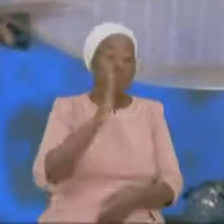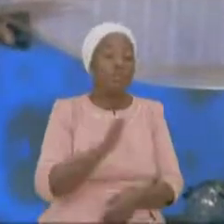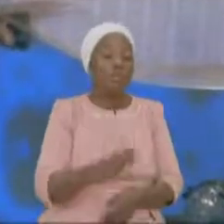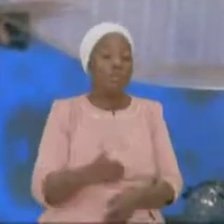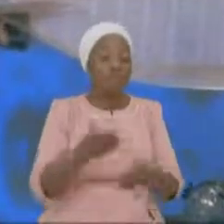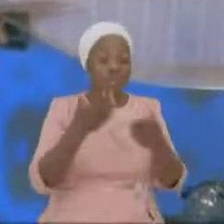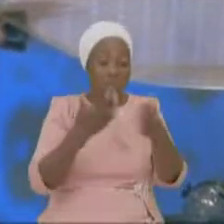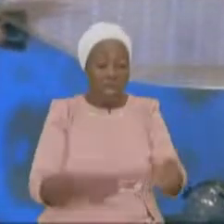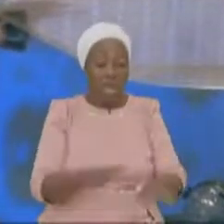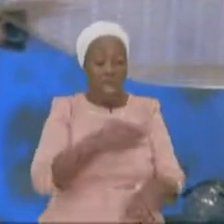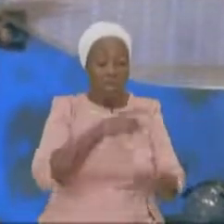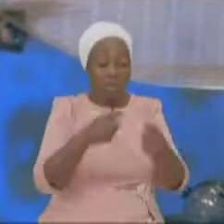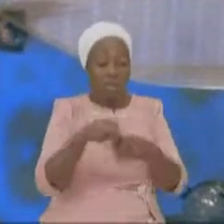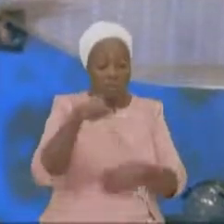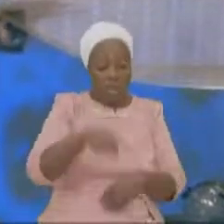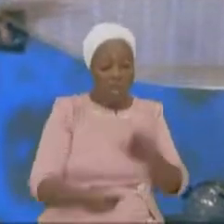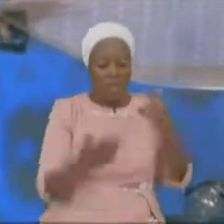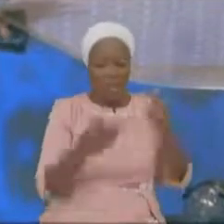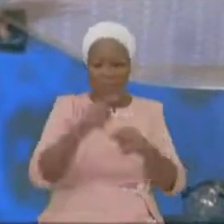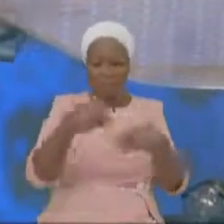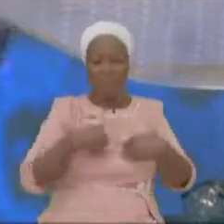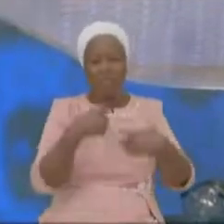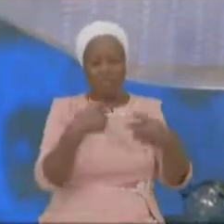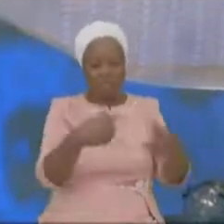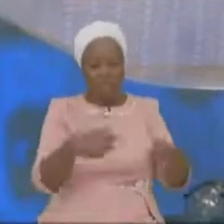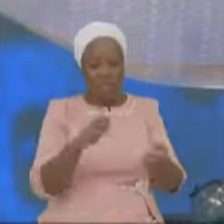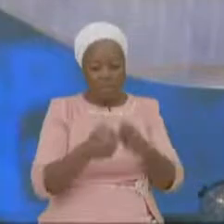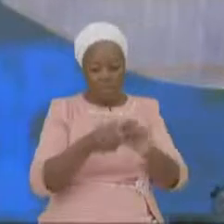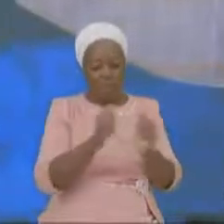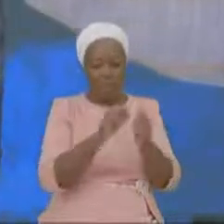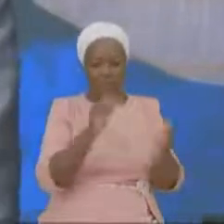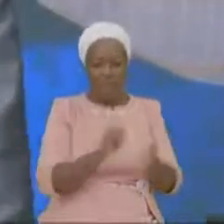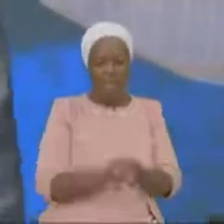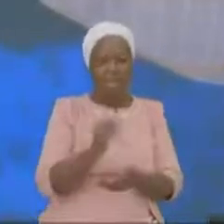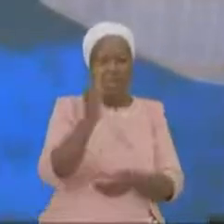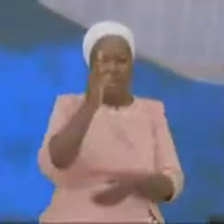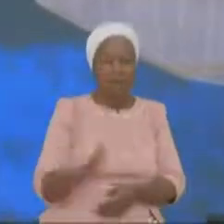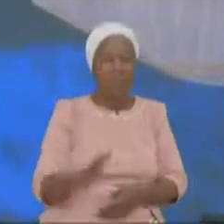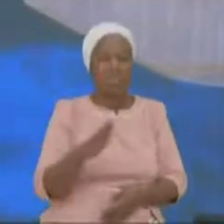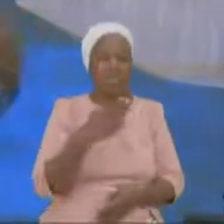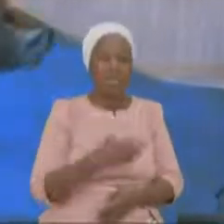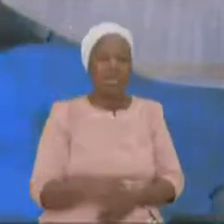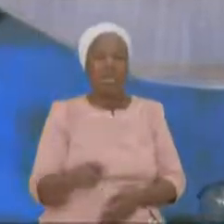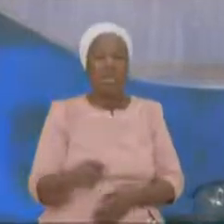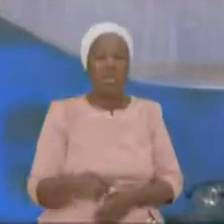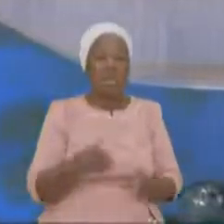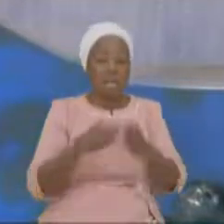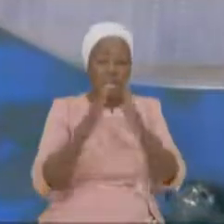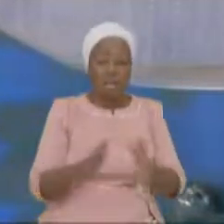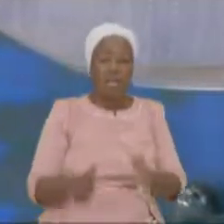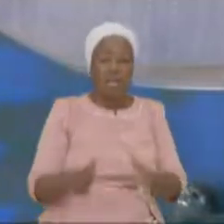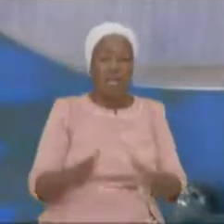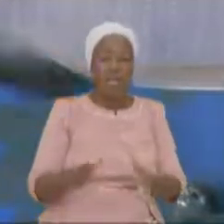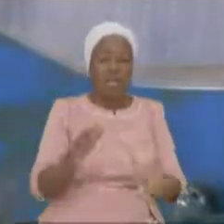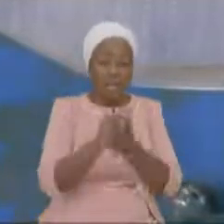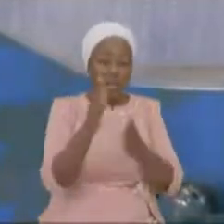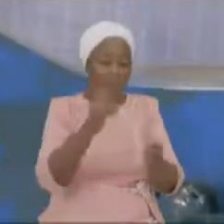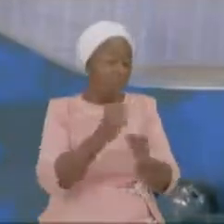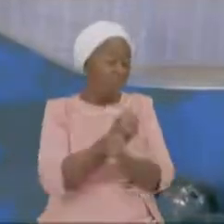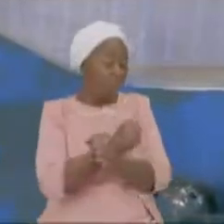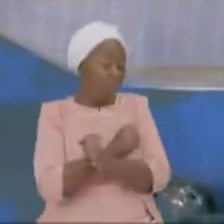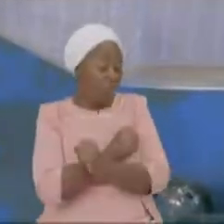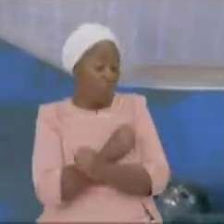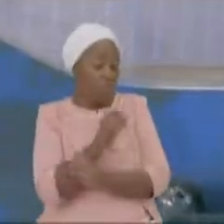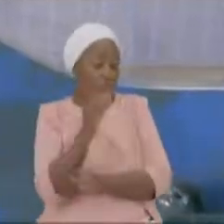perish. And then you have a quarrel with the pastor, the preacher, the minister that you loved